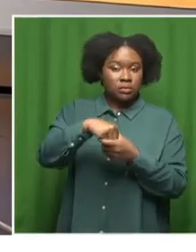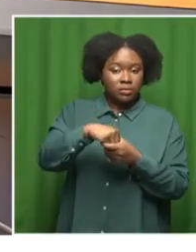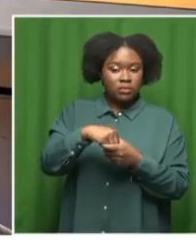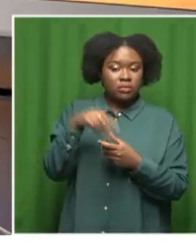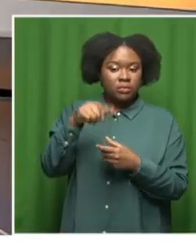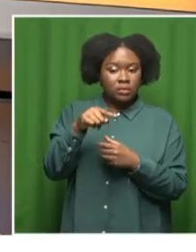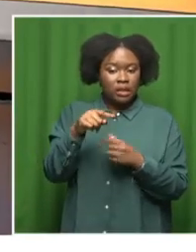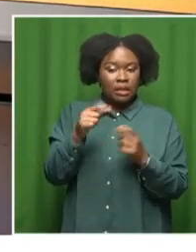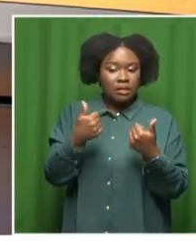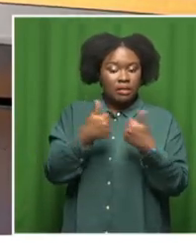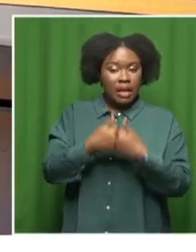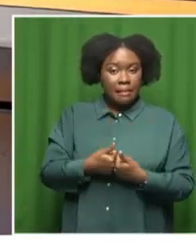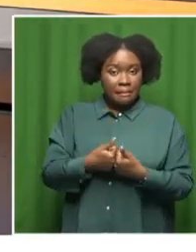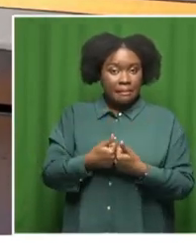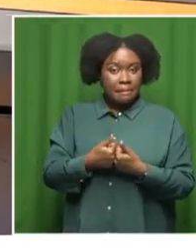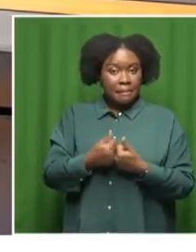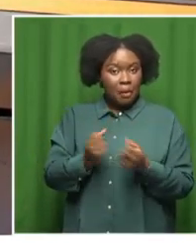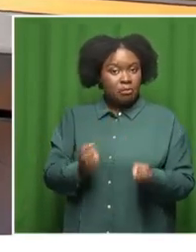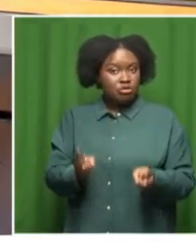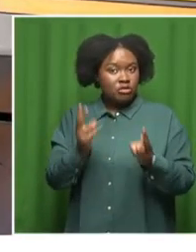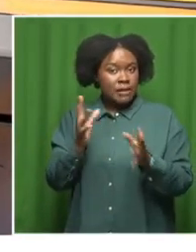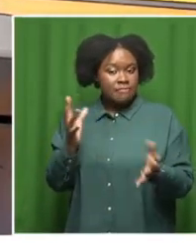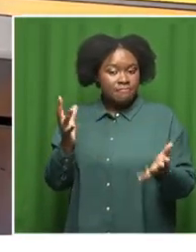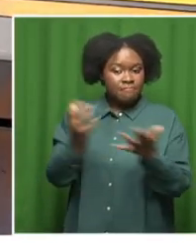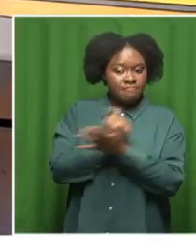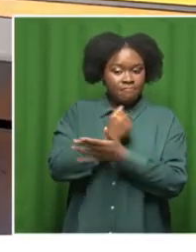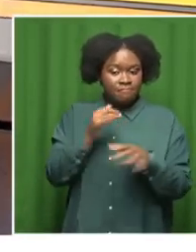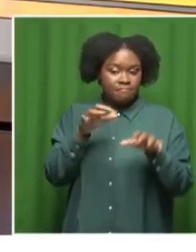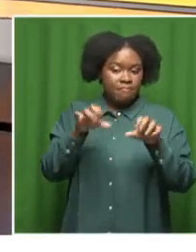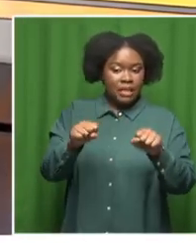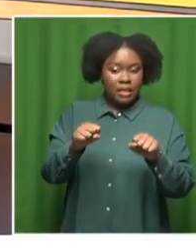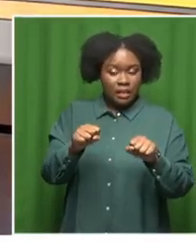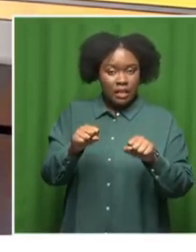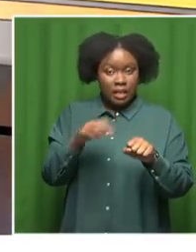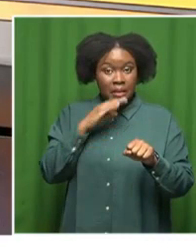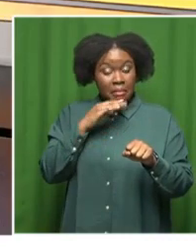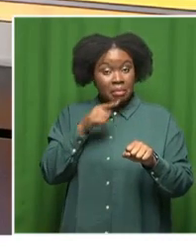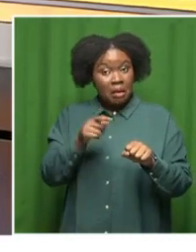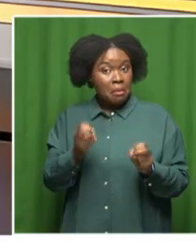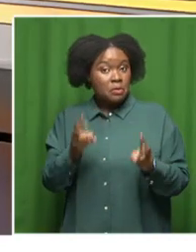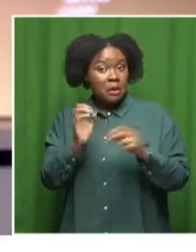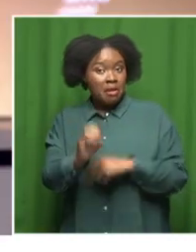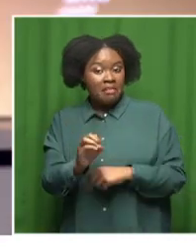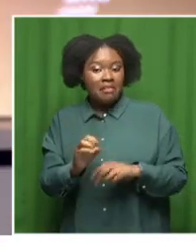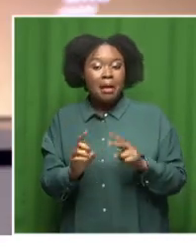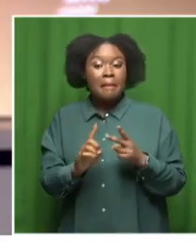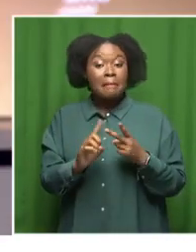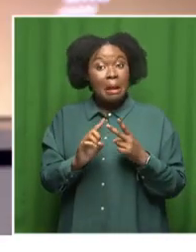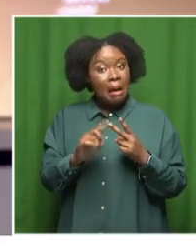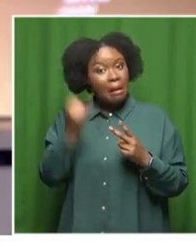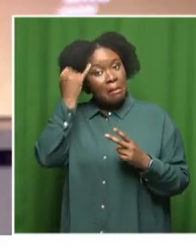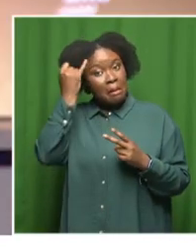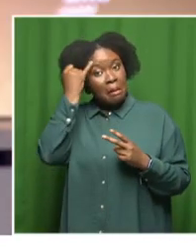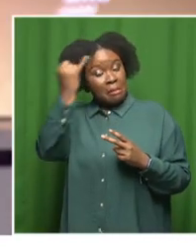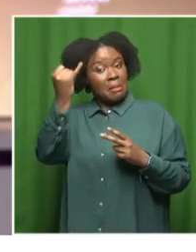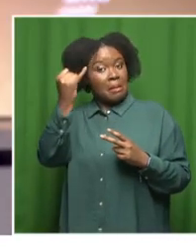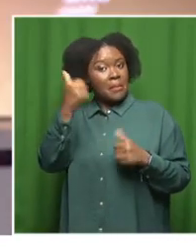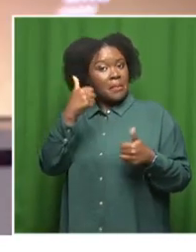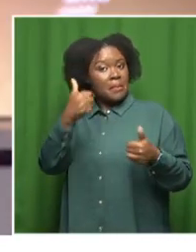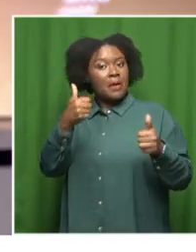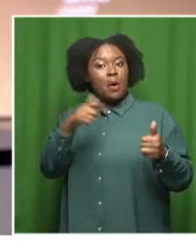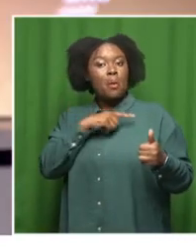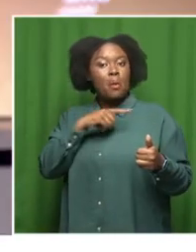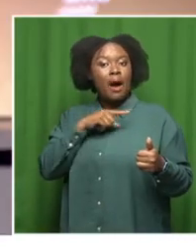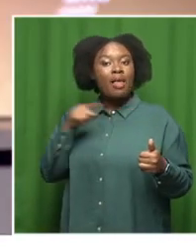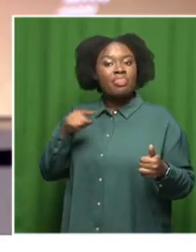one has to assume that those opportunities went there. Also, on the other side, it could actually be a stroke of genius in that Boucher took